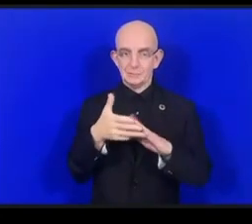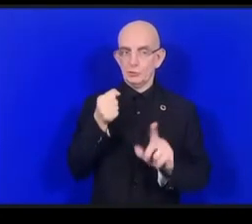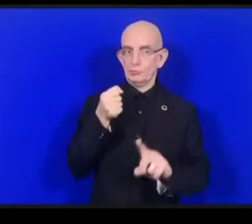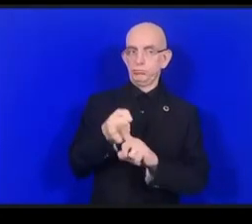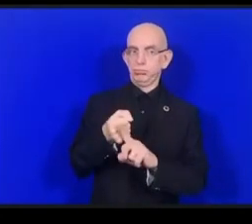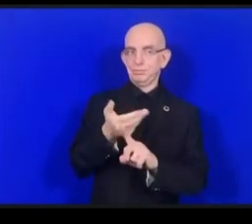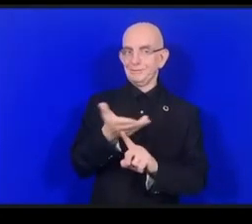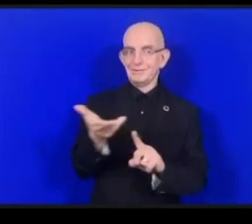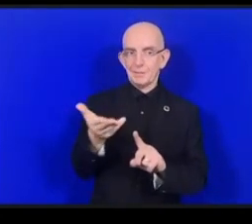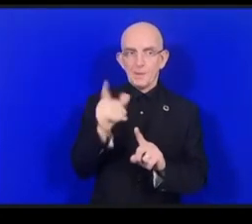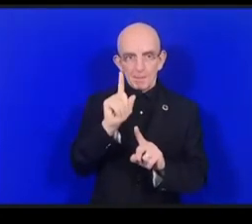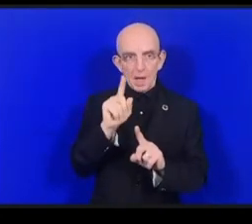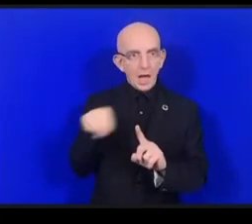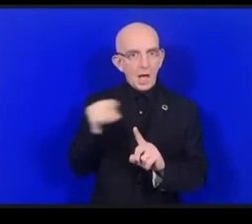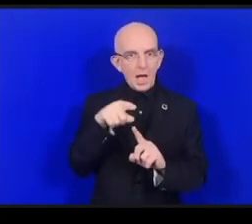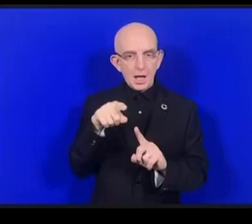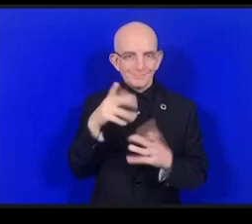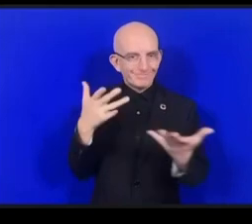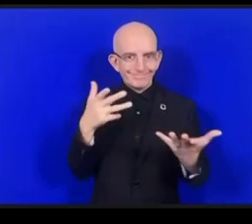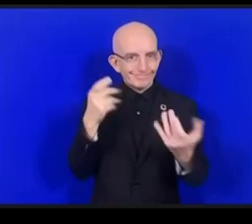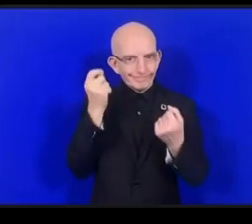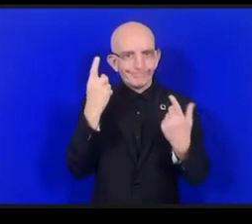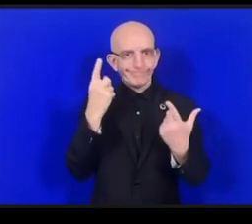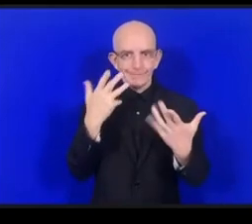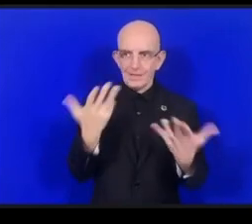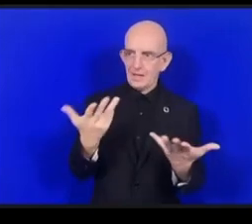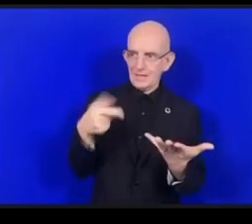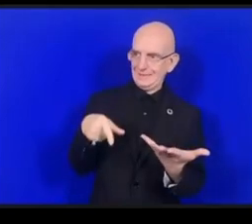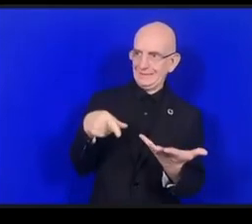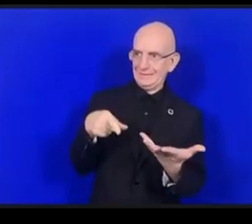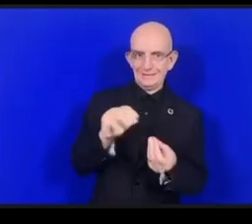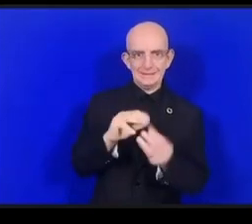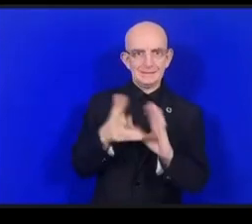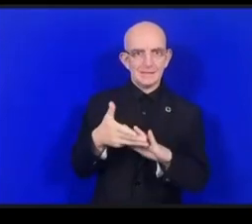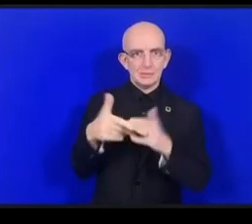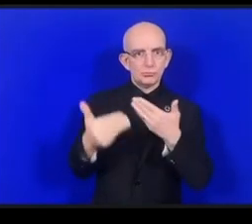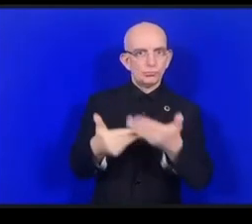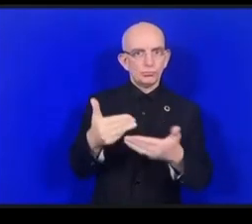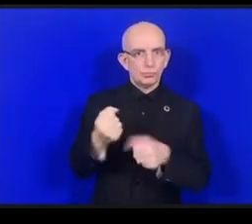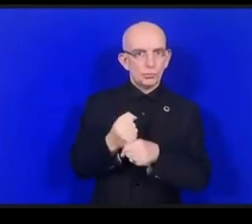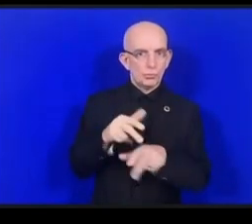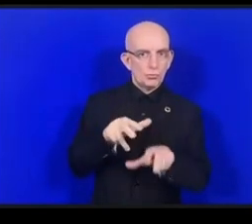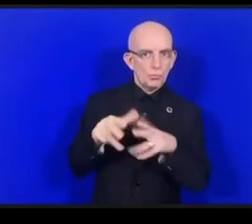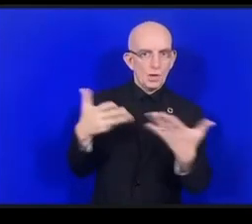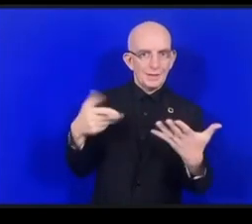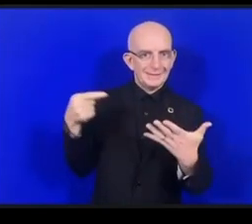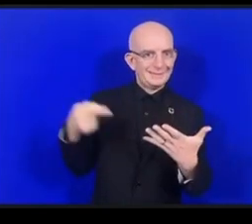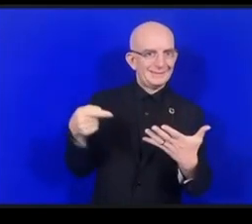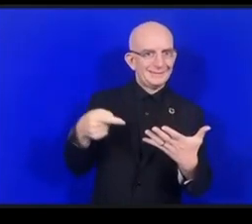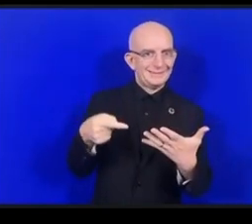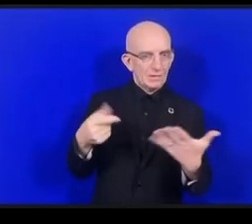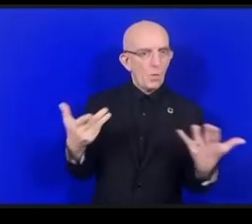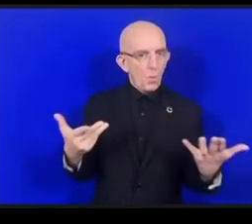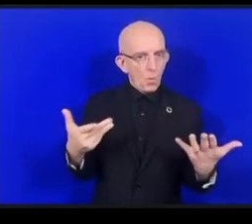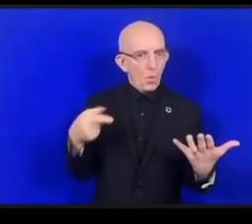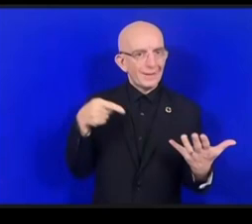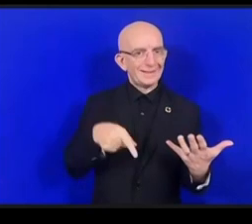and how the internet is impacting our daily life and how the algorithms are